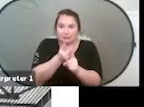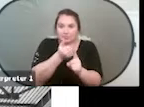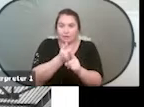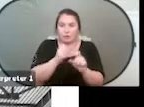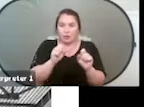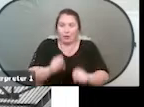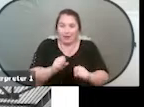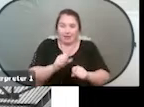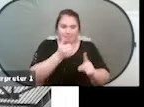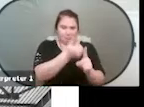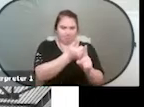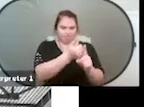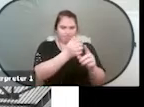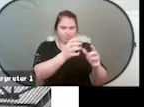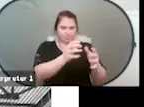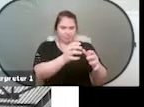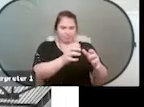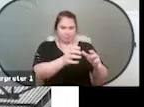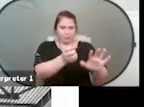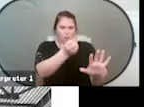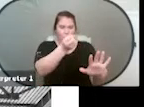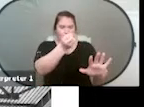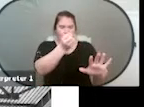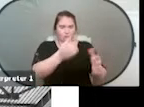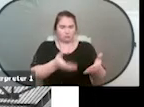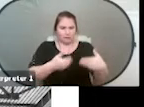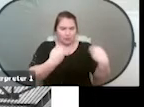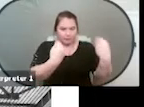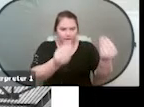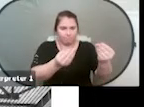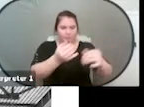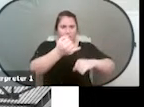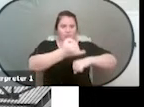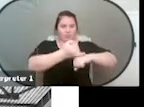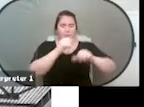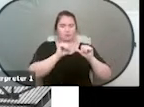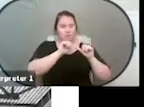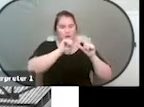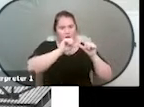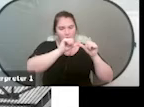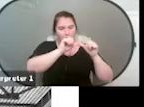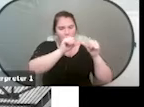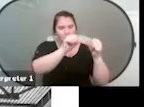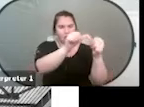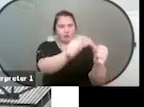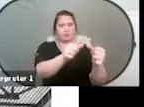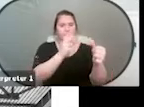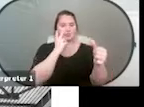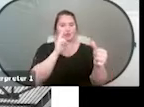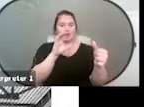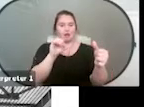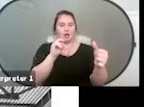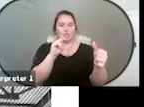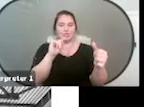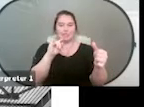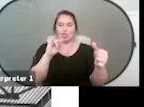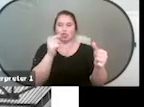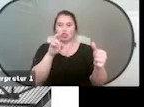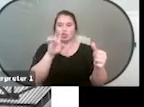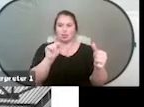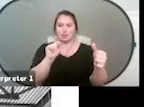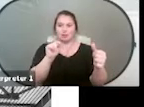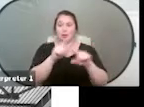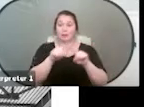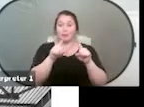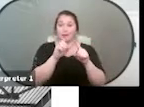add value and bring a lot to the campus, and isn't contingent on the next phase happening. But of course, the next phase